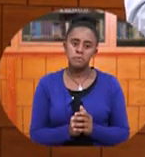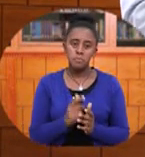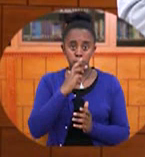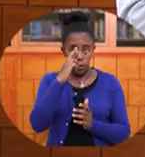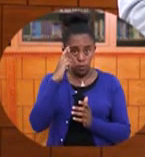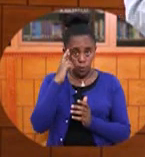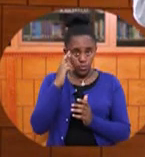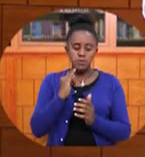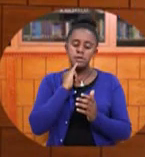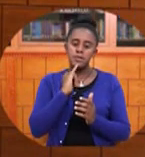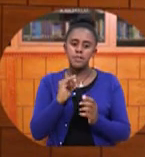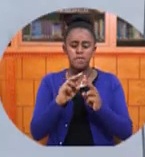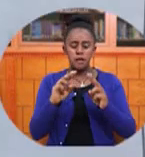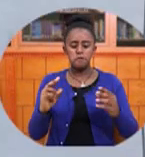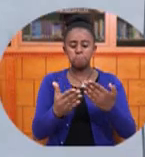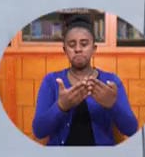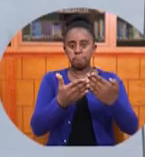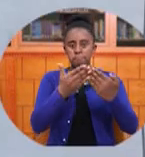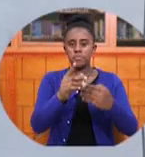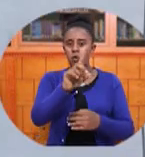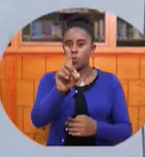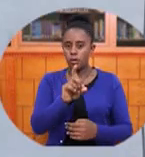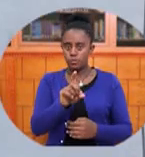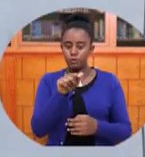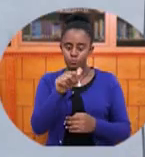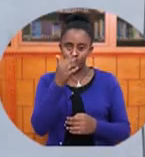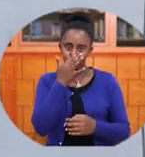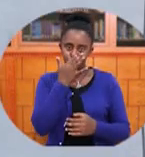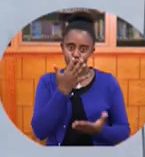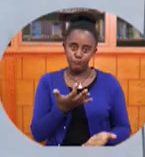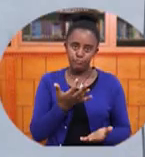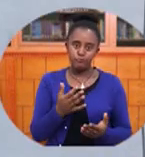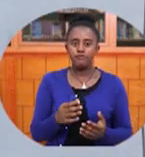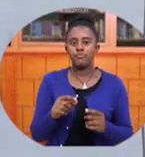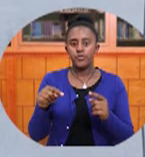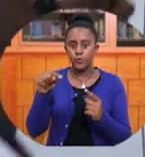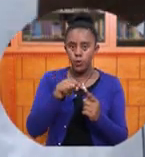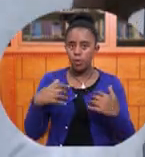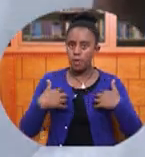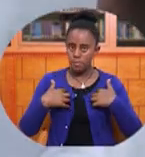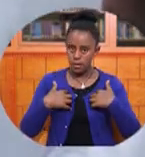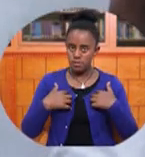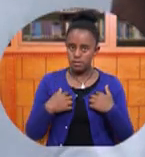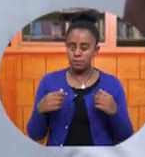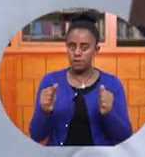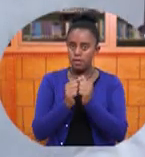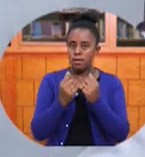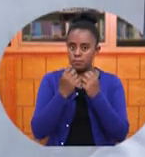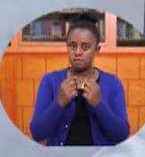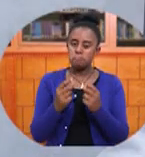does animal mean? Because it is very easy question. You are familiar to animals. Let us see a definition